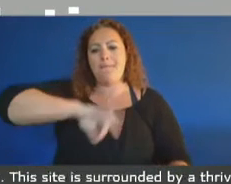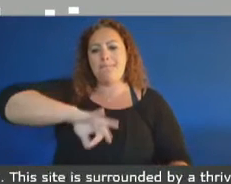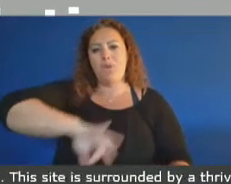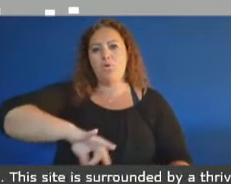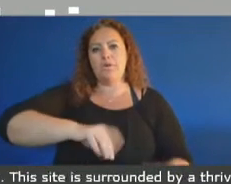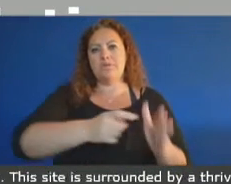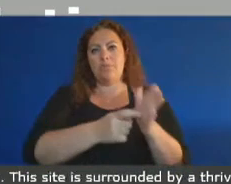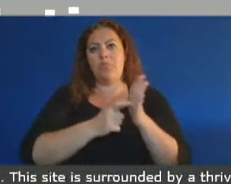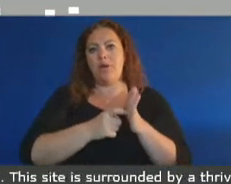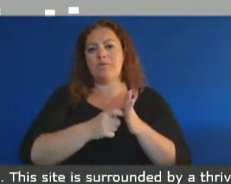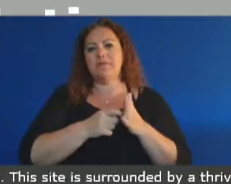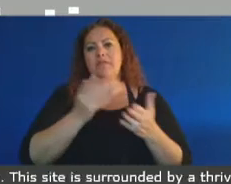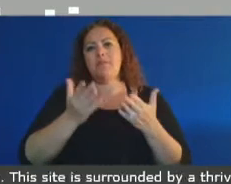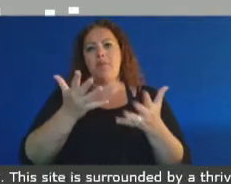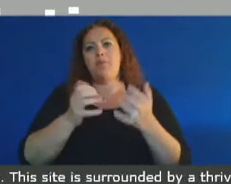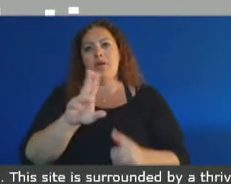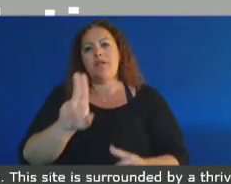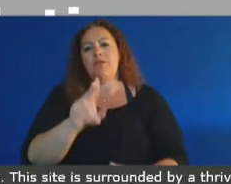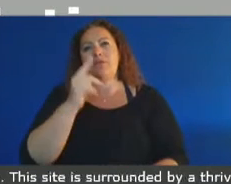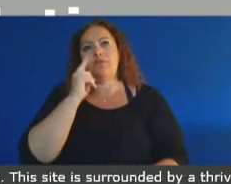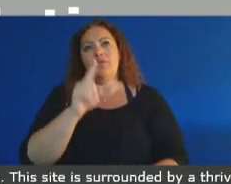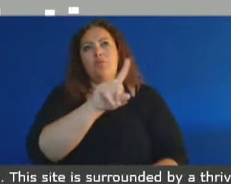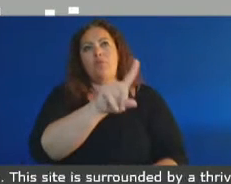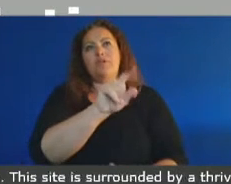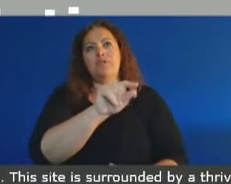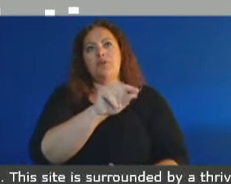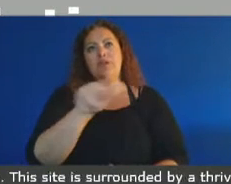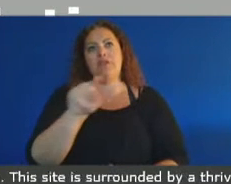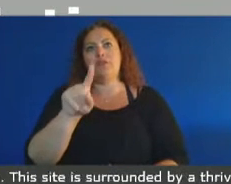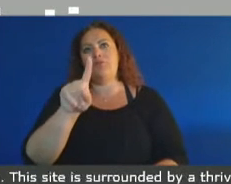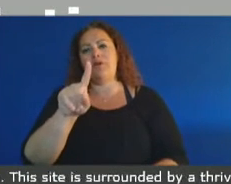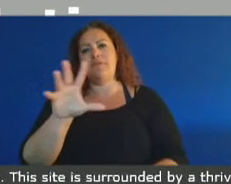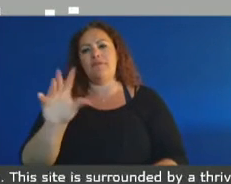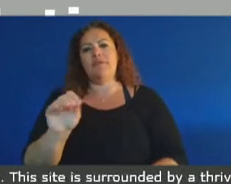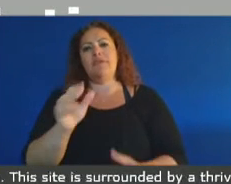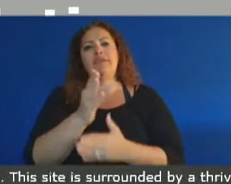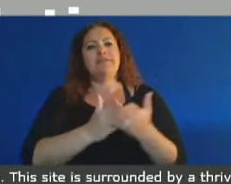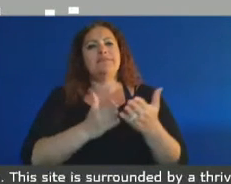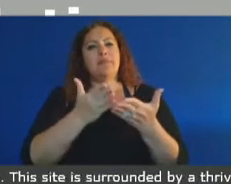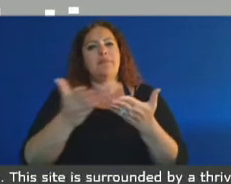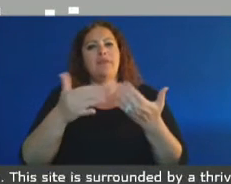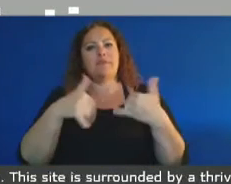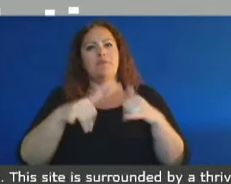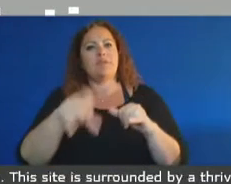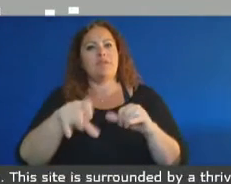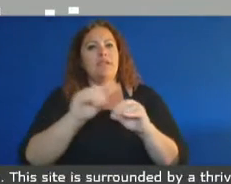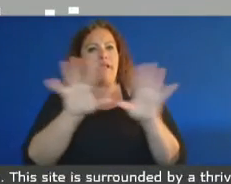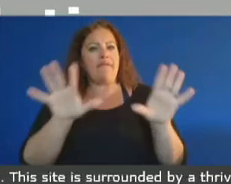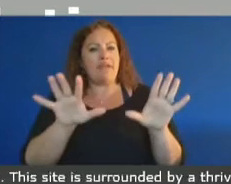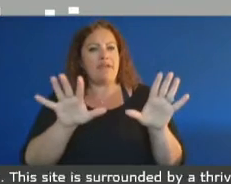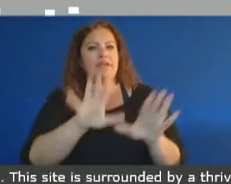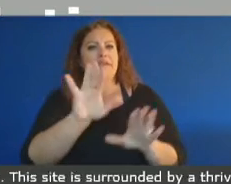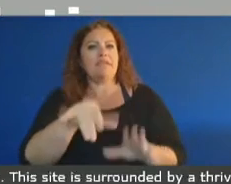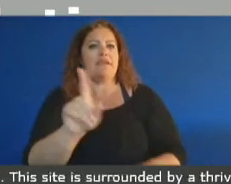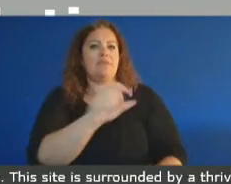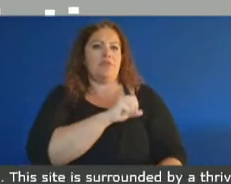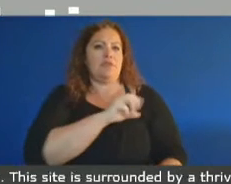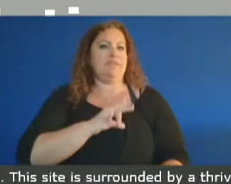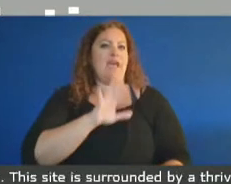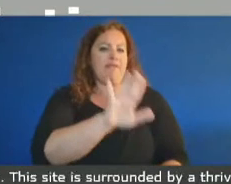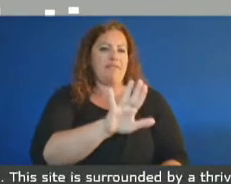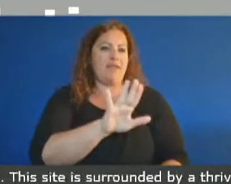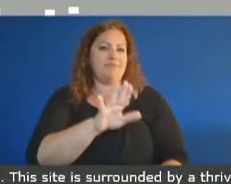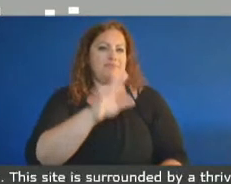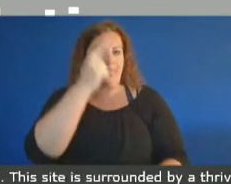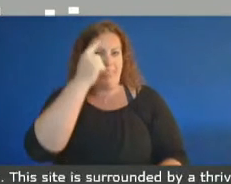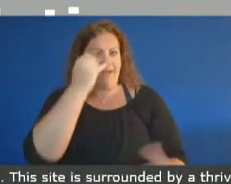to potentially use to get from 120 to 150 just still some things that we need clarification on so that's where staff is again we don't recommend approval its